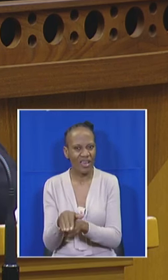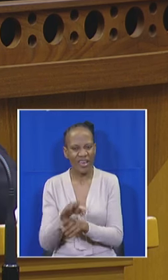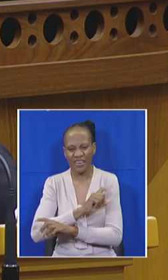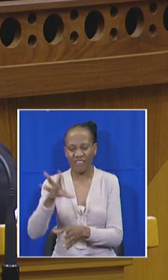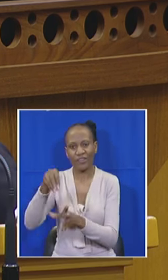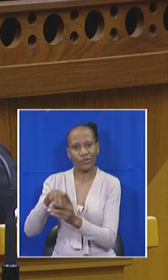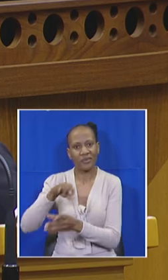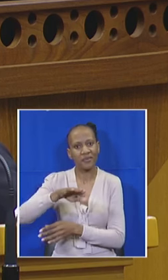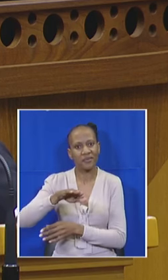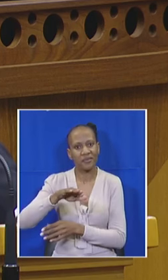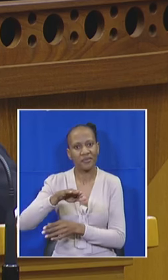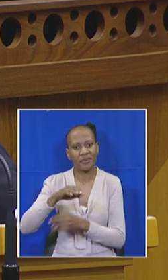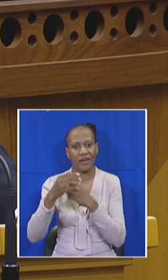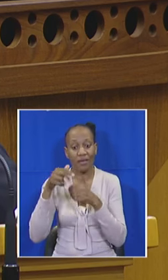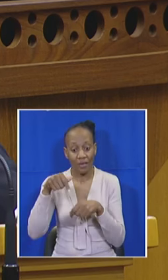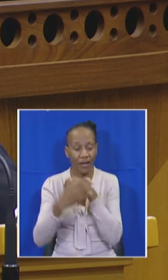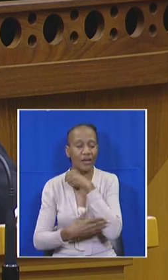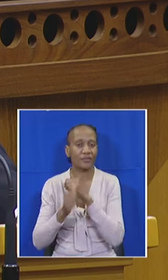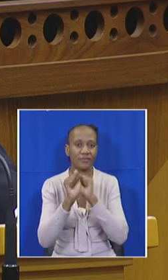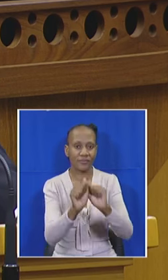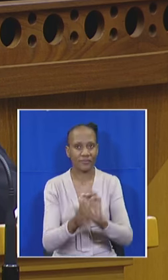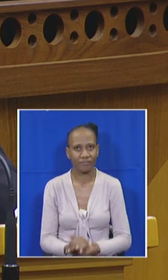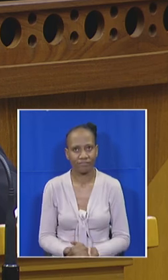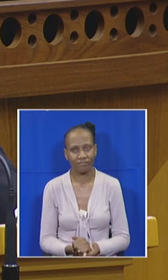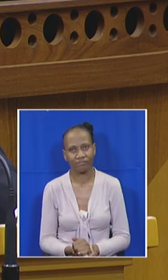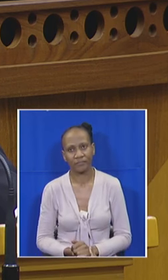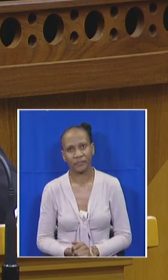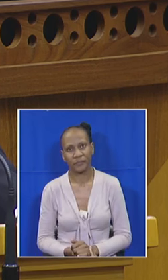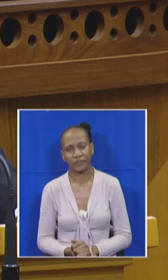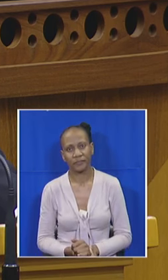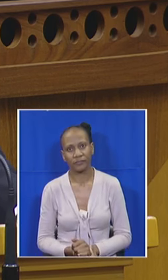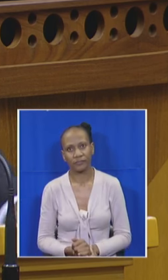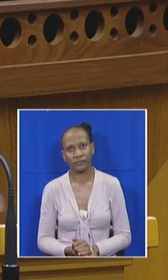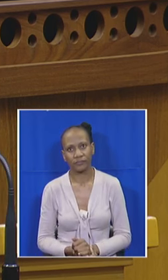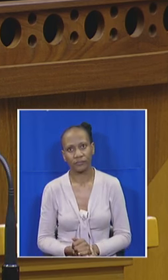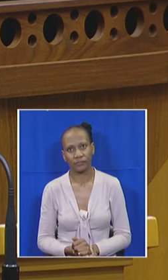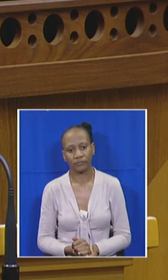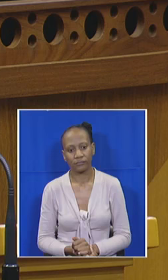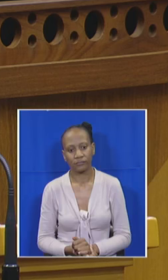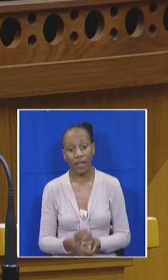Operation Vula Wesibili.